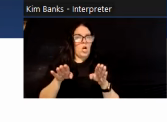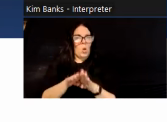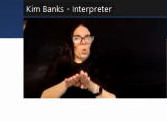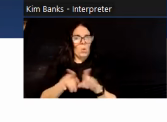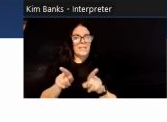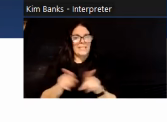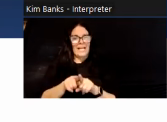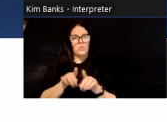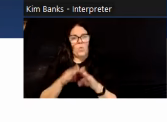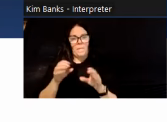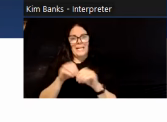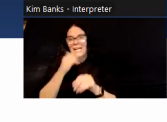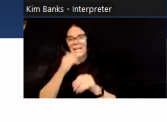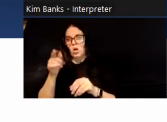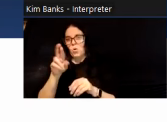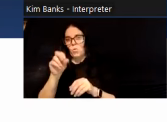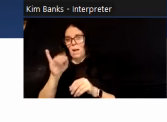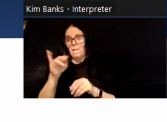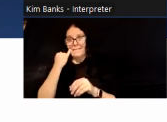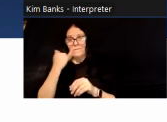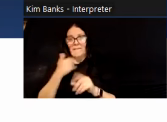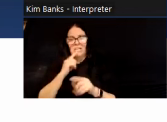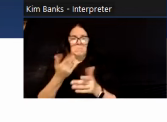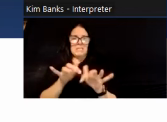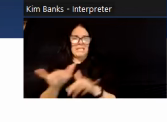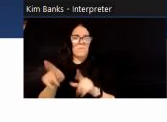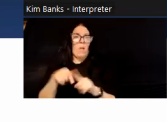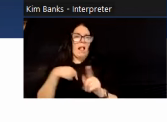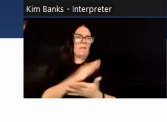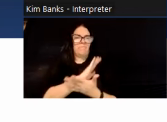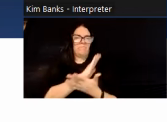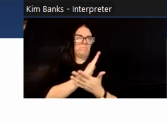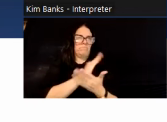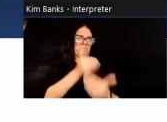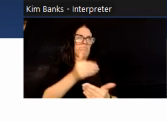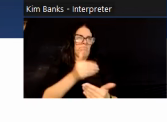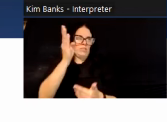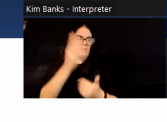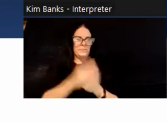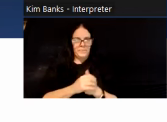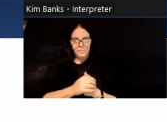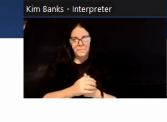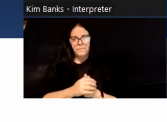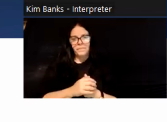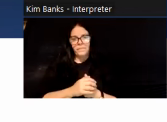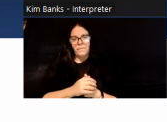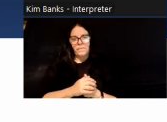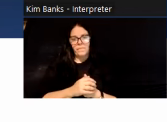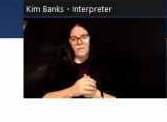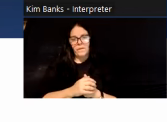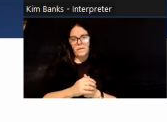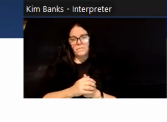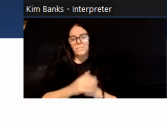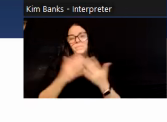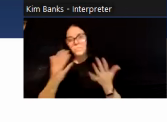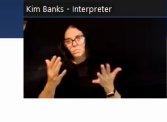can type something into the chat if you have an answer for that one, Robin, while I finish up here. Yep. So although we're not going to be